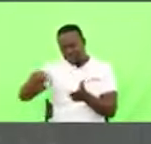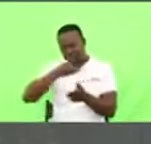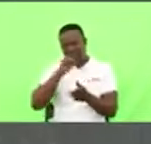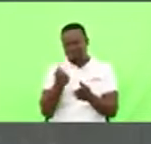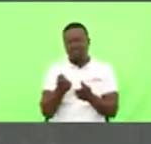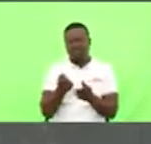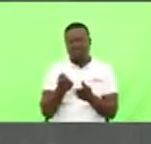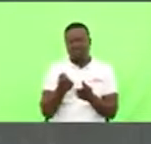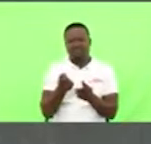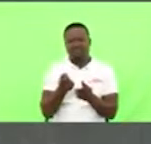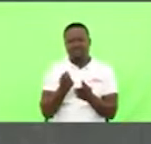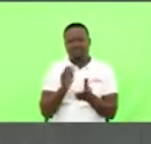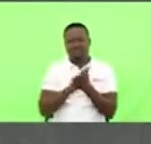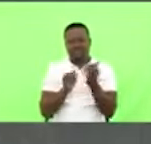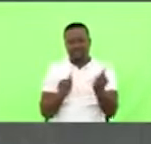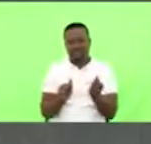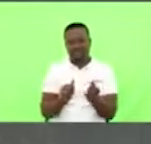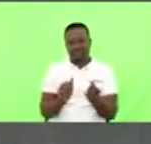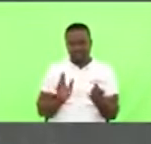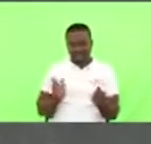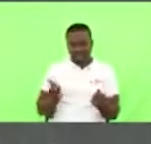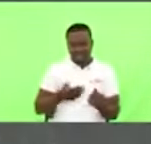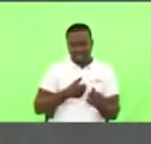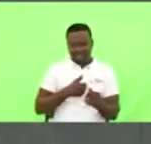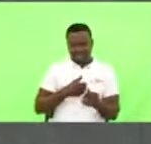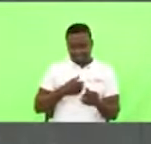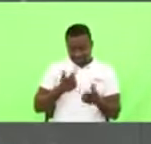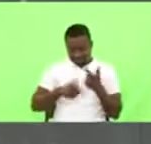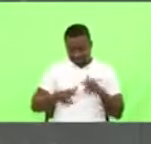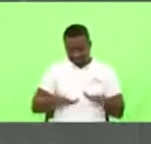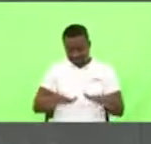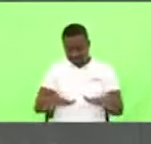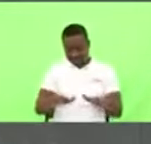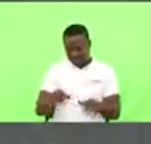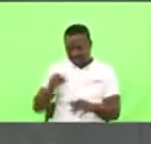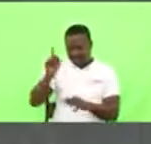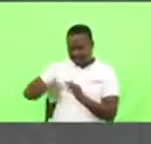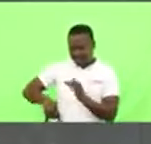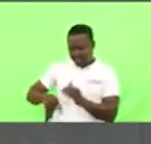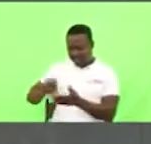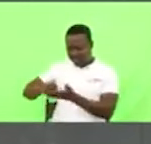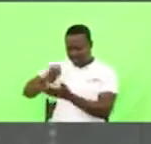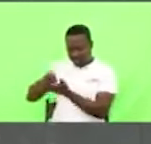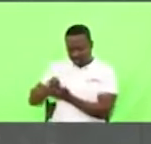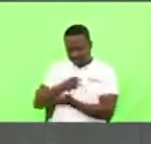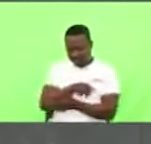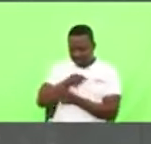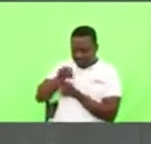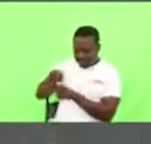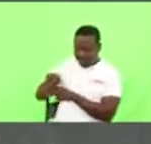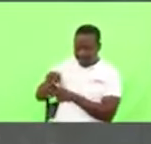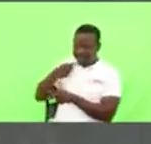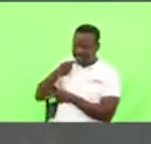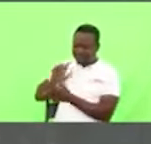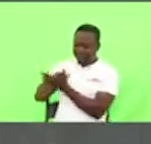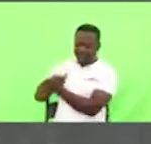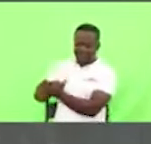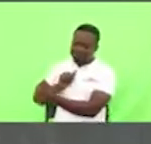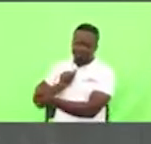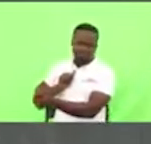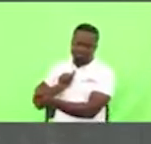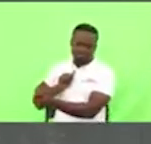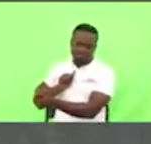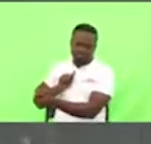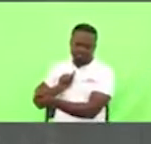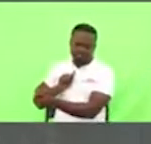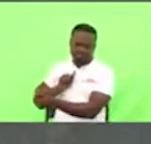Our generation too cannot rely on just these immediate events of the past